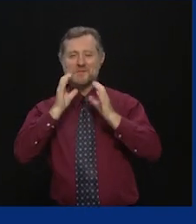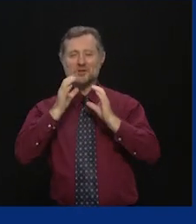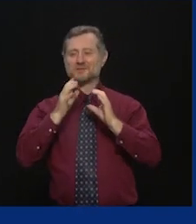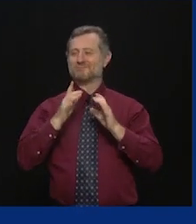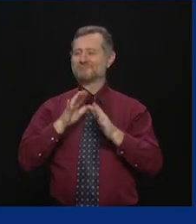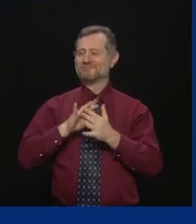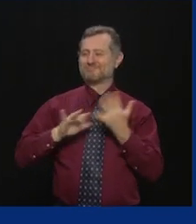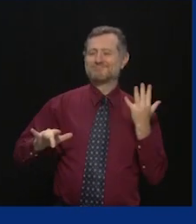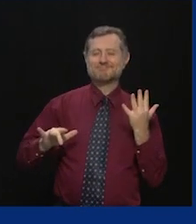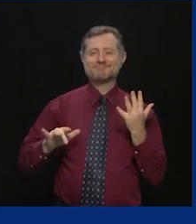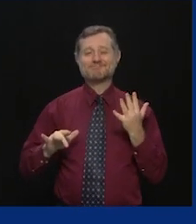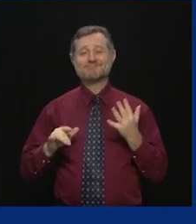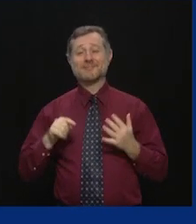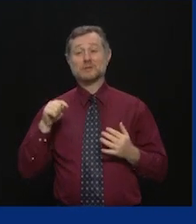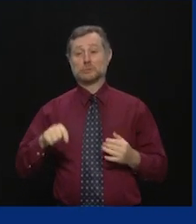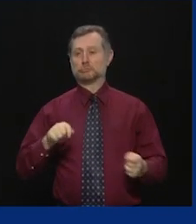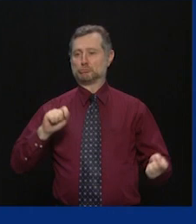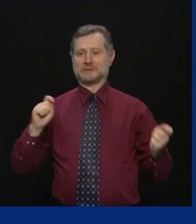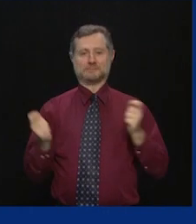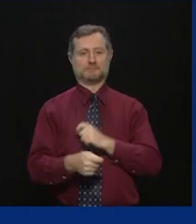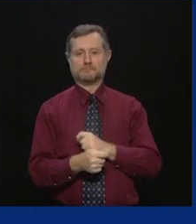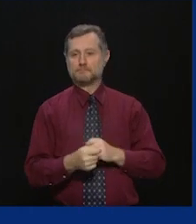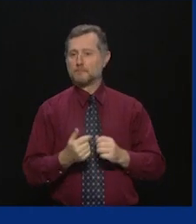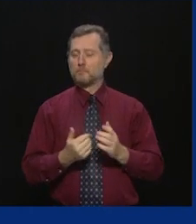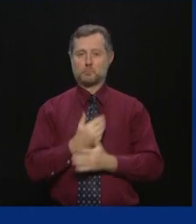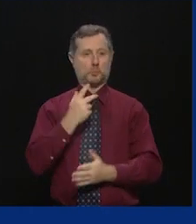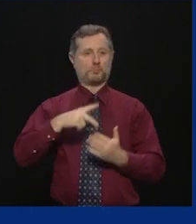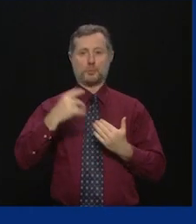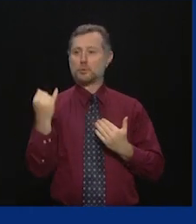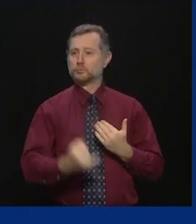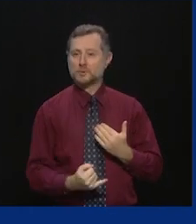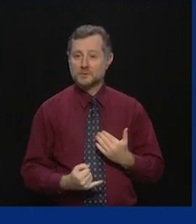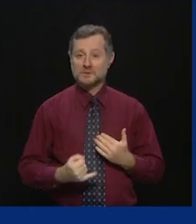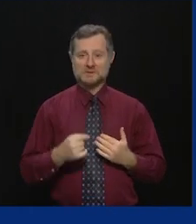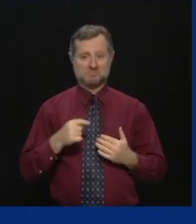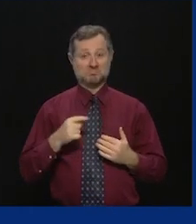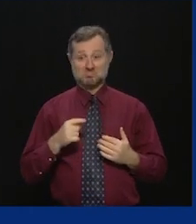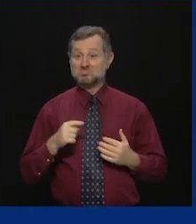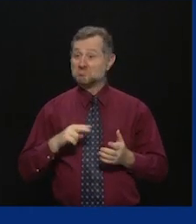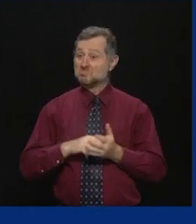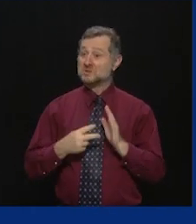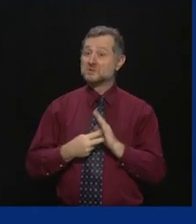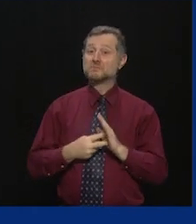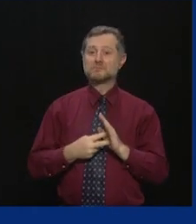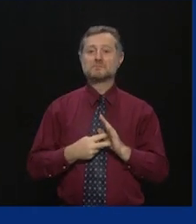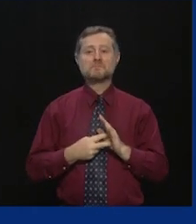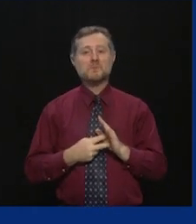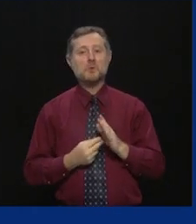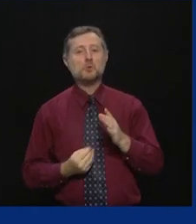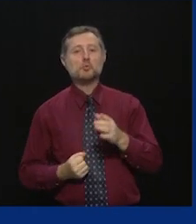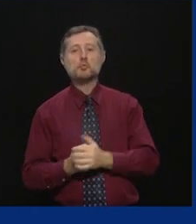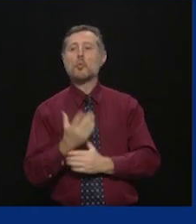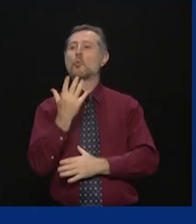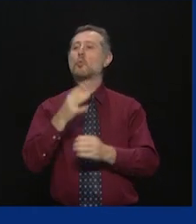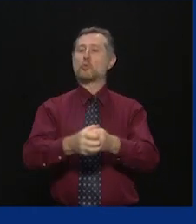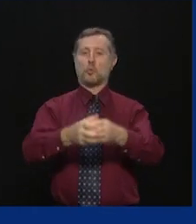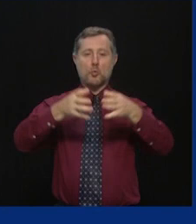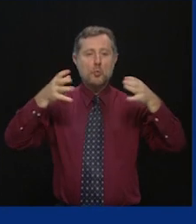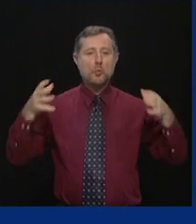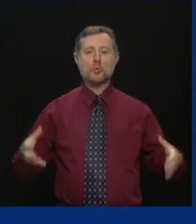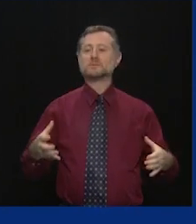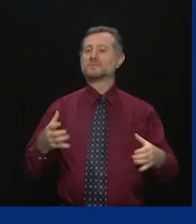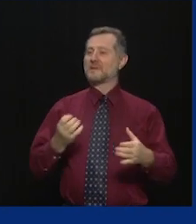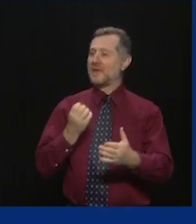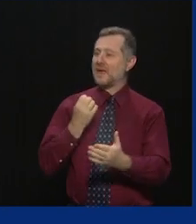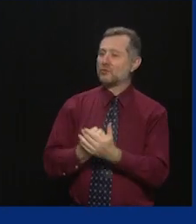This transformative project builds on the momentum of accelerating business investment in Rochester and our county. And Constellation is not